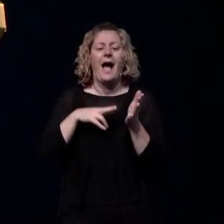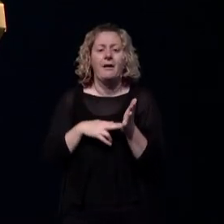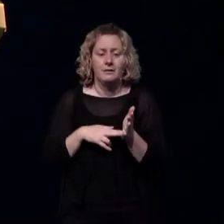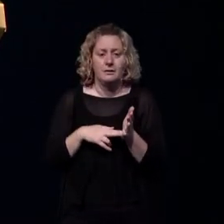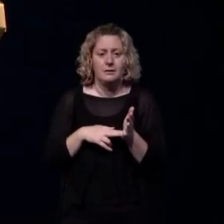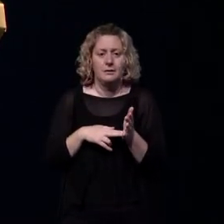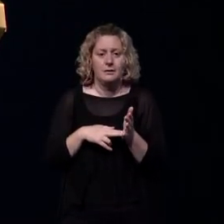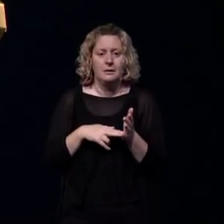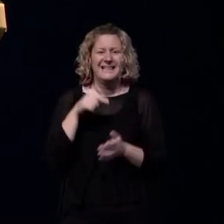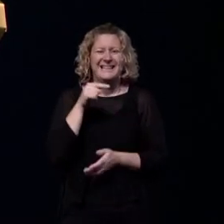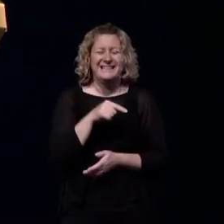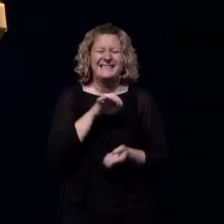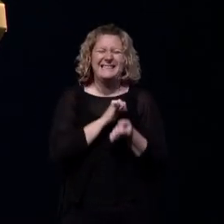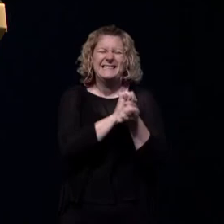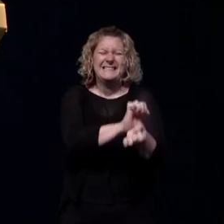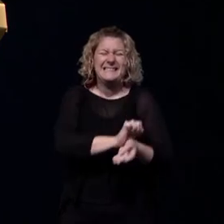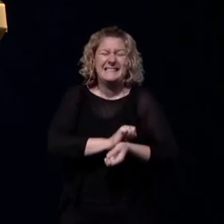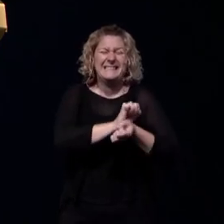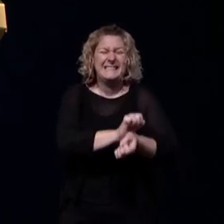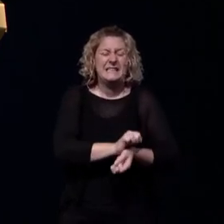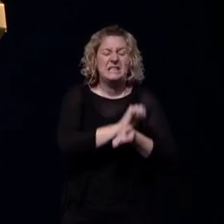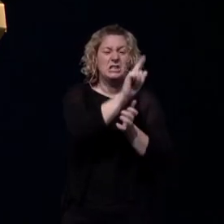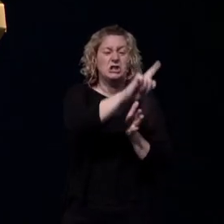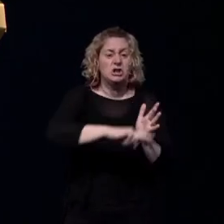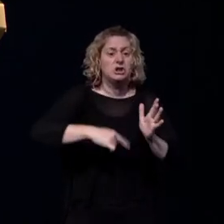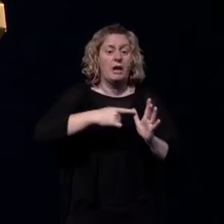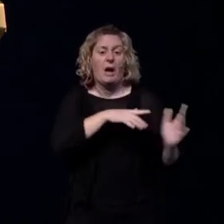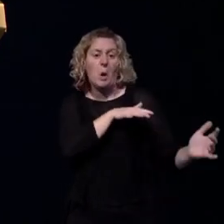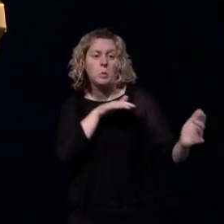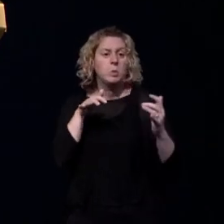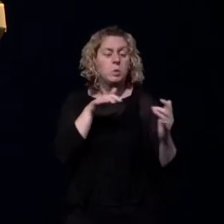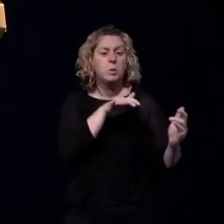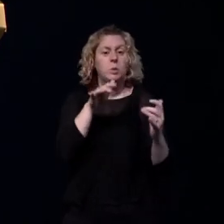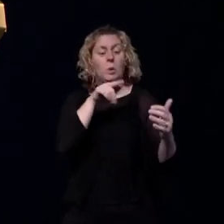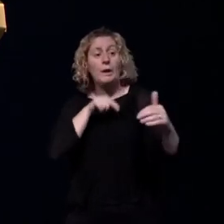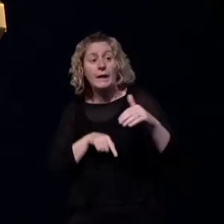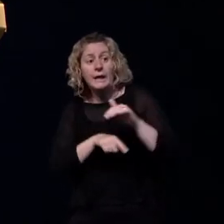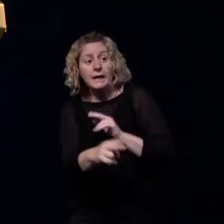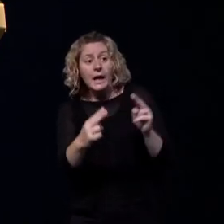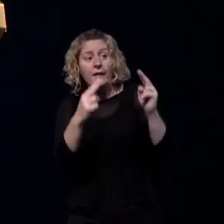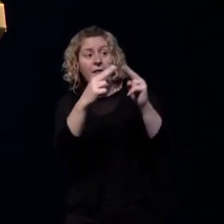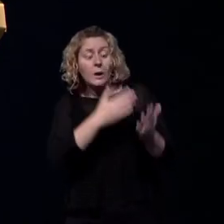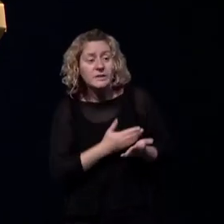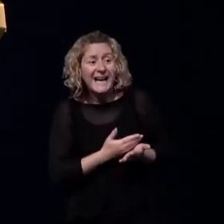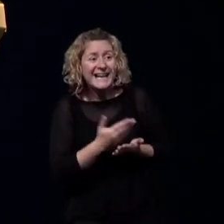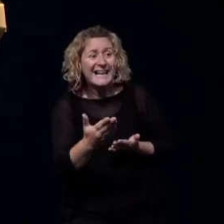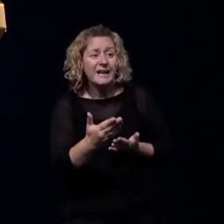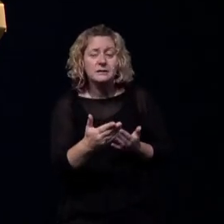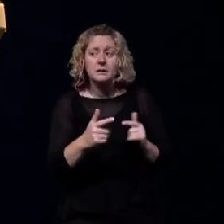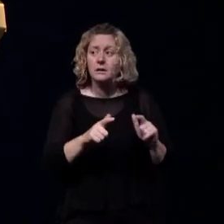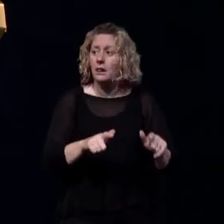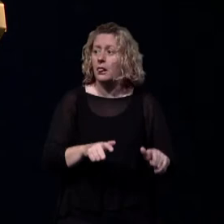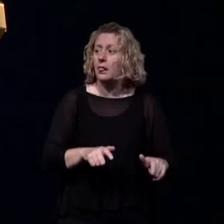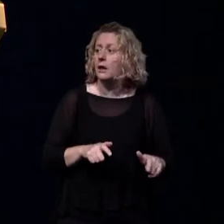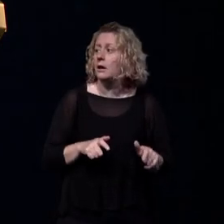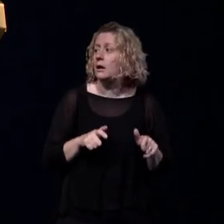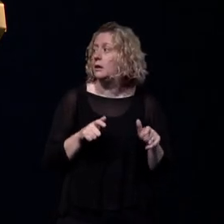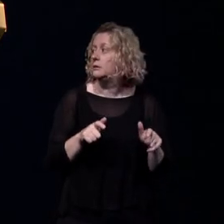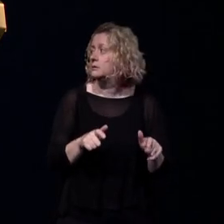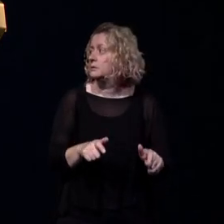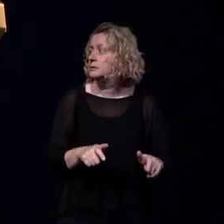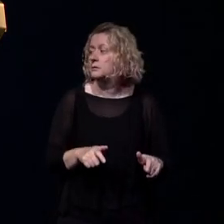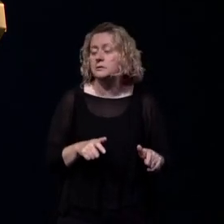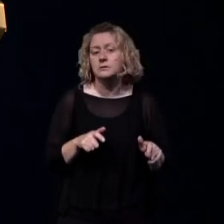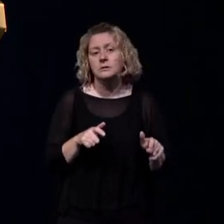the siege of Jericho, and he enters a house, and the house is cleared, but he lingers for a moment in the solitude of that